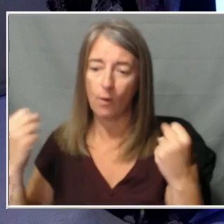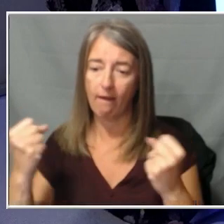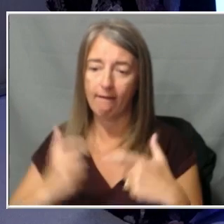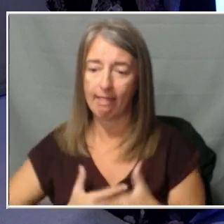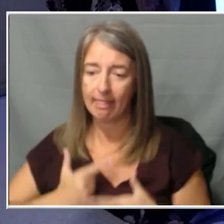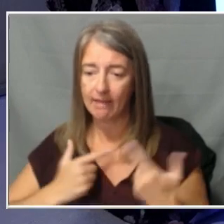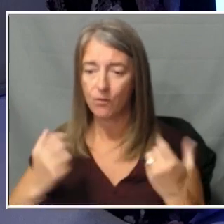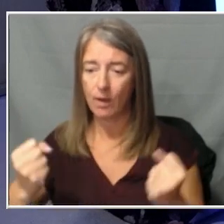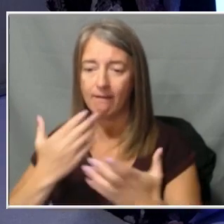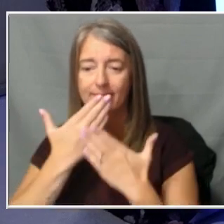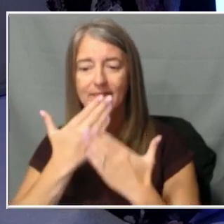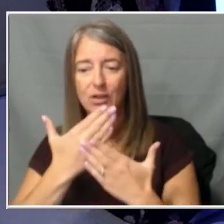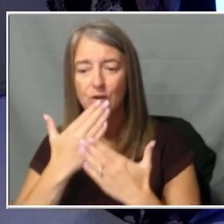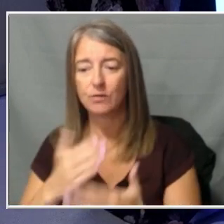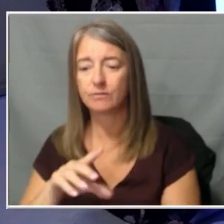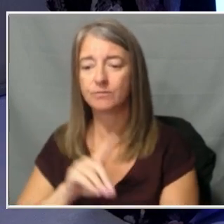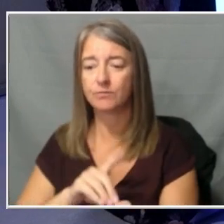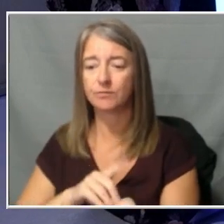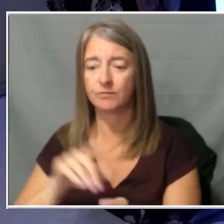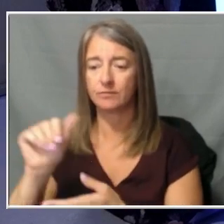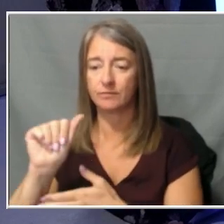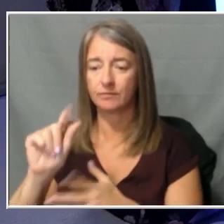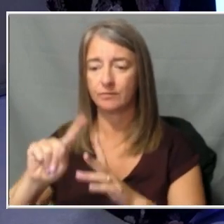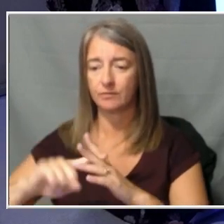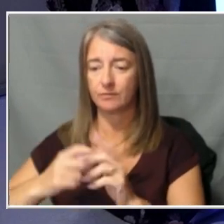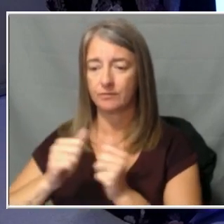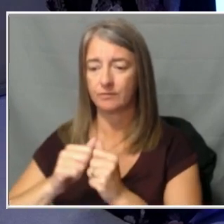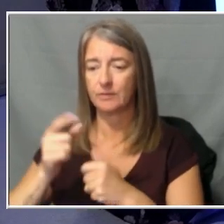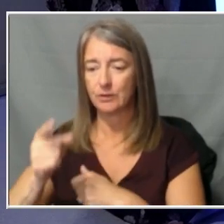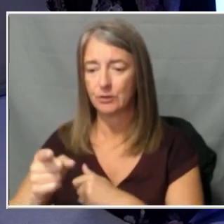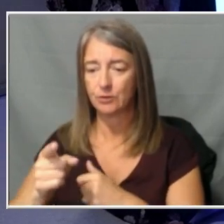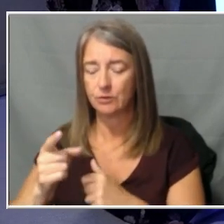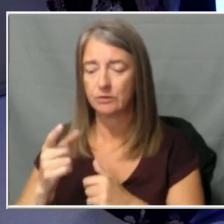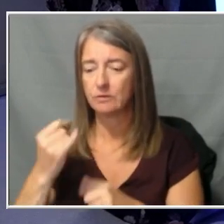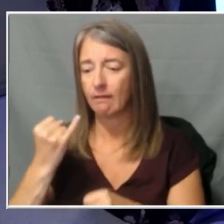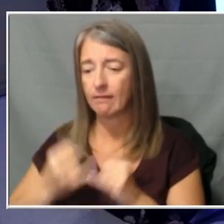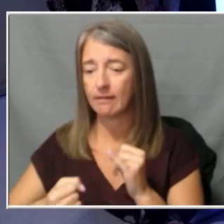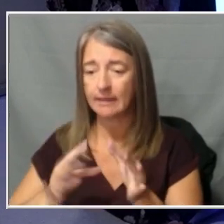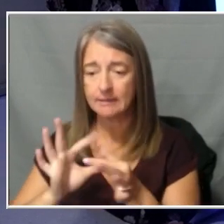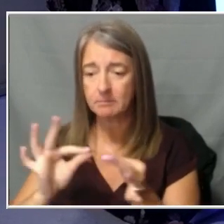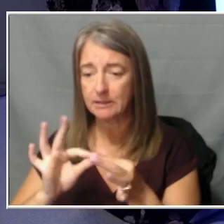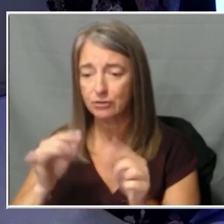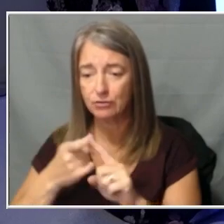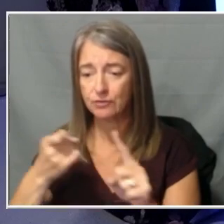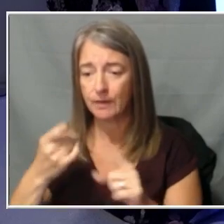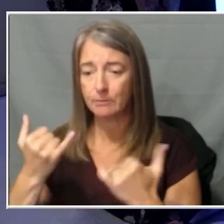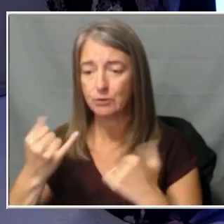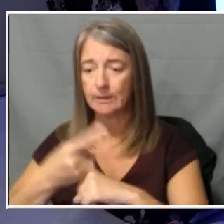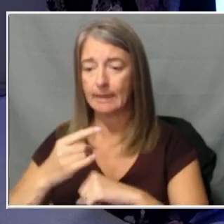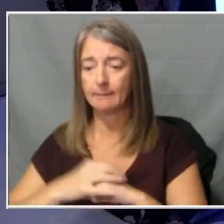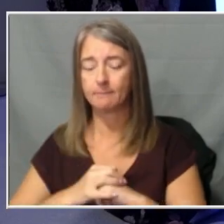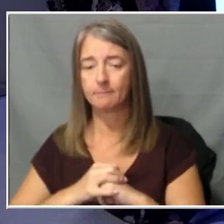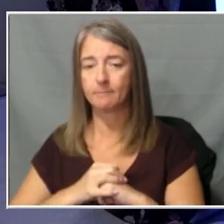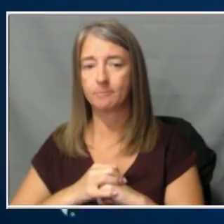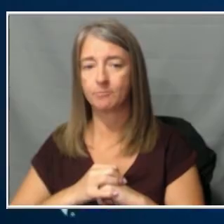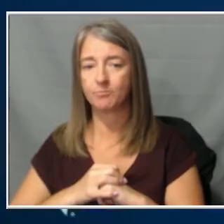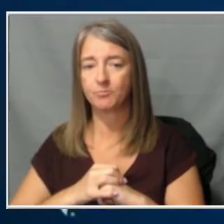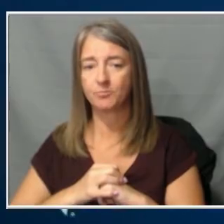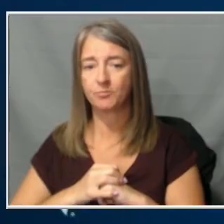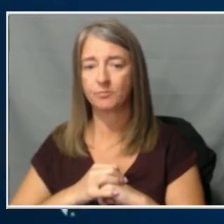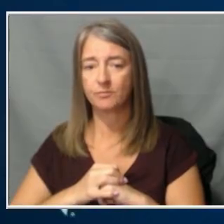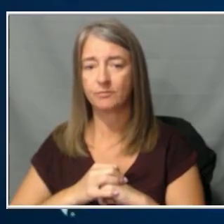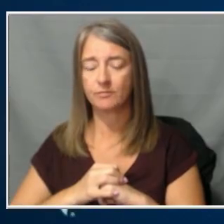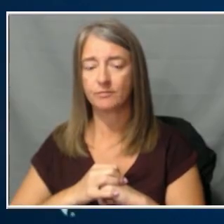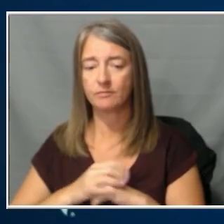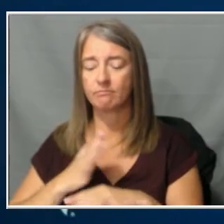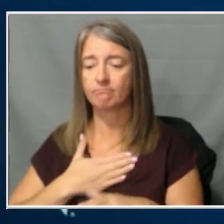that. Dr. Abhyankar, I'll start with you. What should the takeaway today be from this conversation? So the